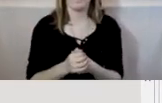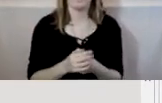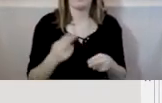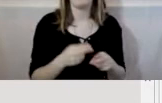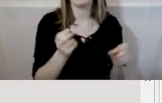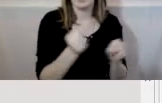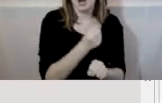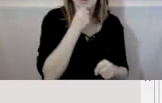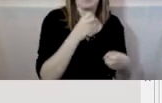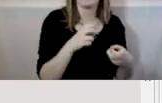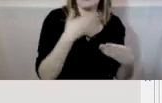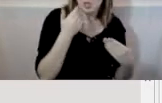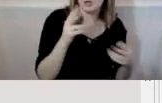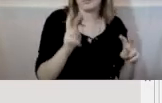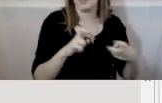better for them.